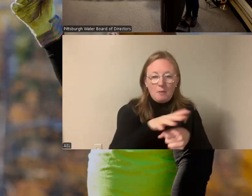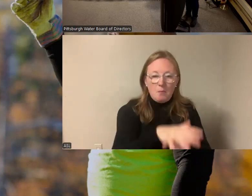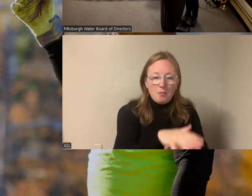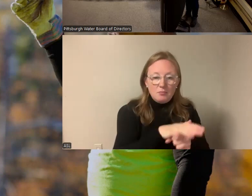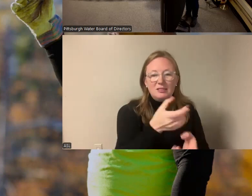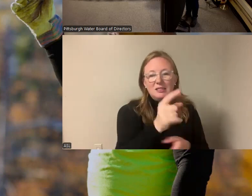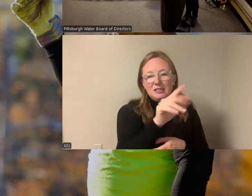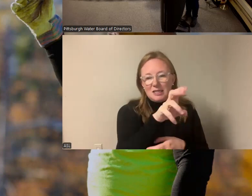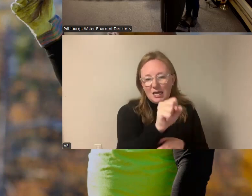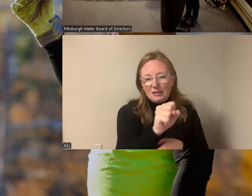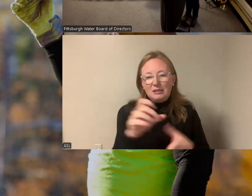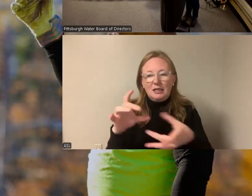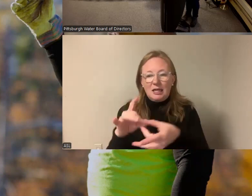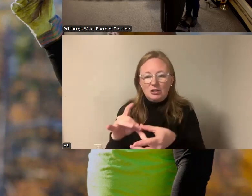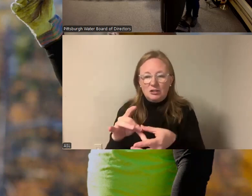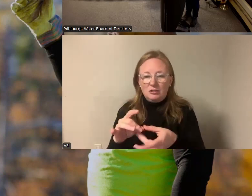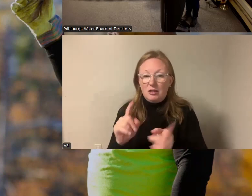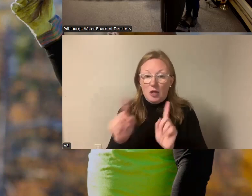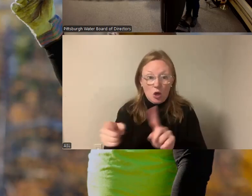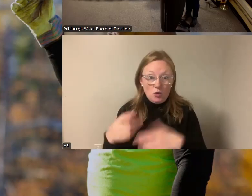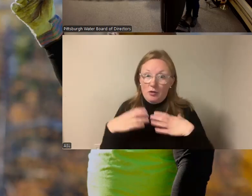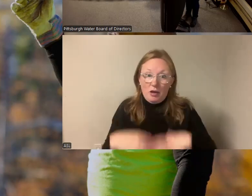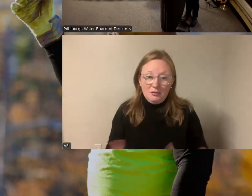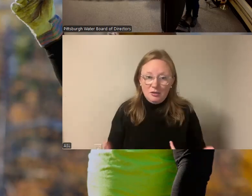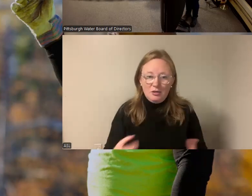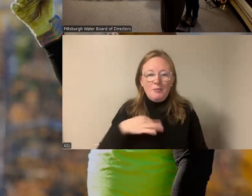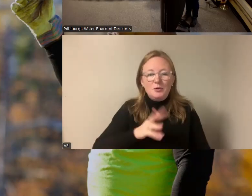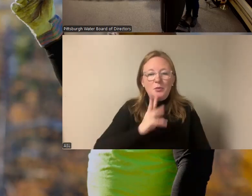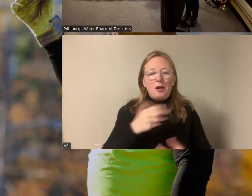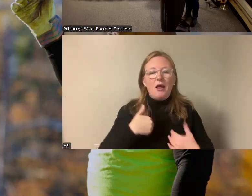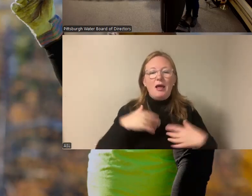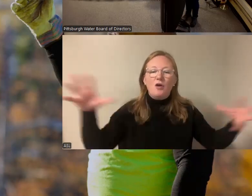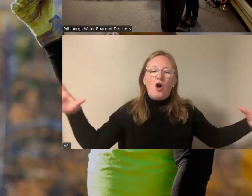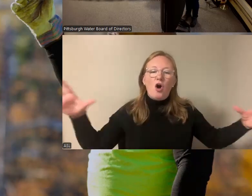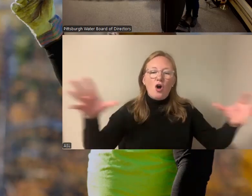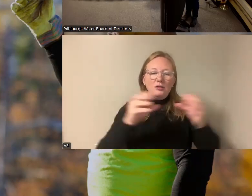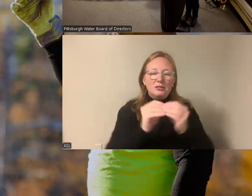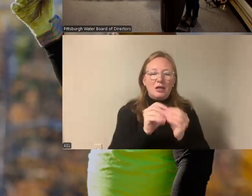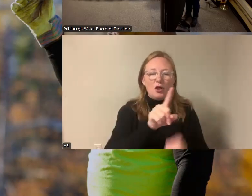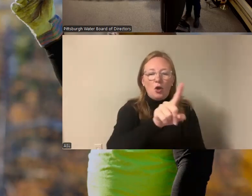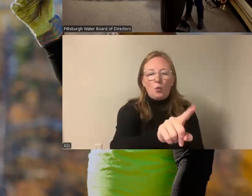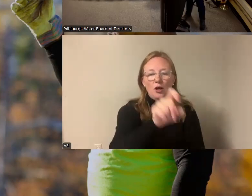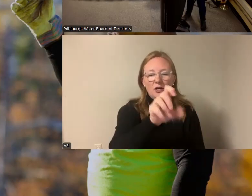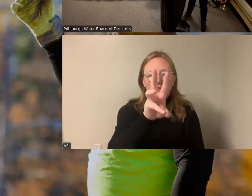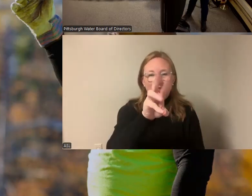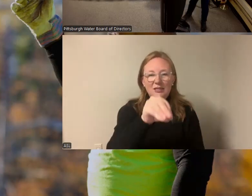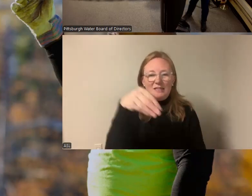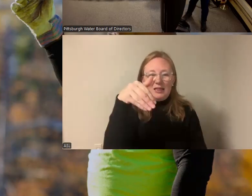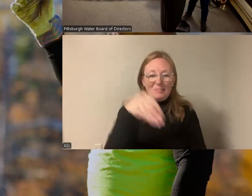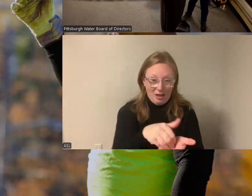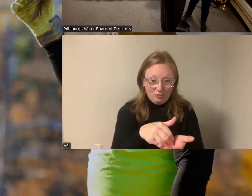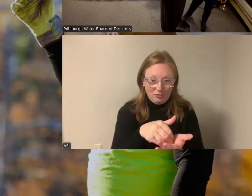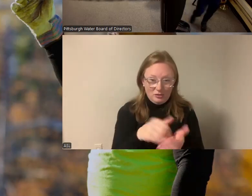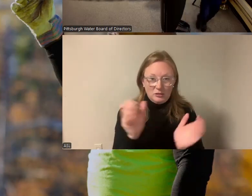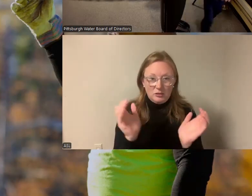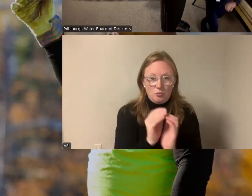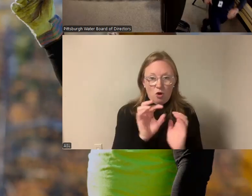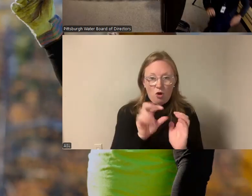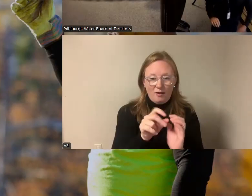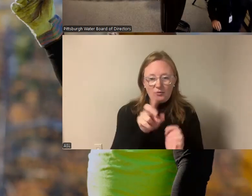customers. Pittsburgh Water has over 160,000 small valves that I would say are an inch or